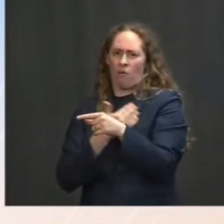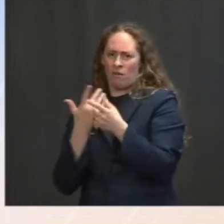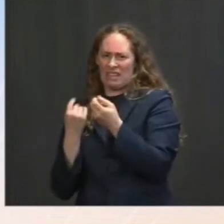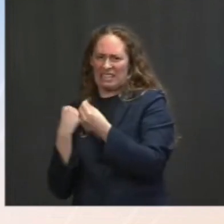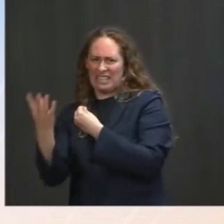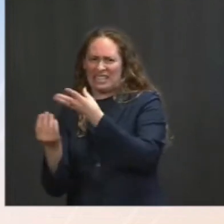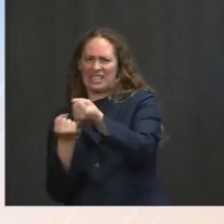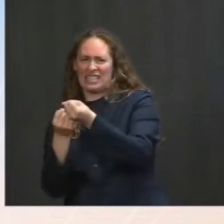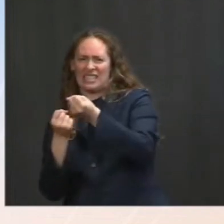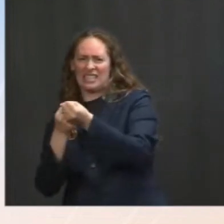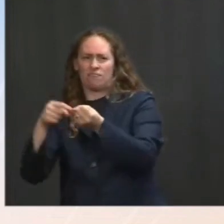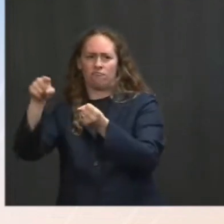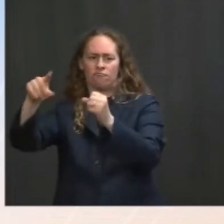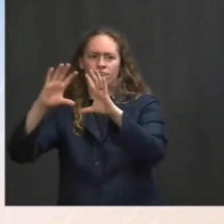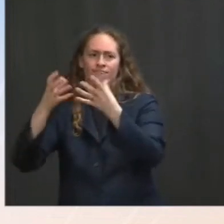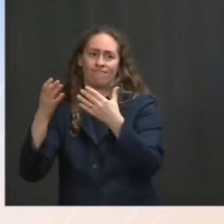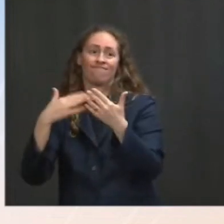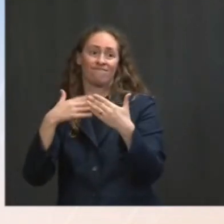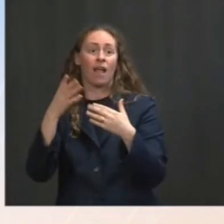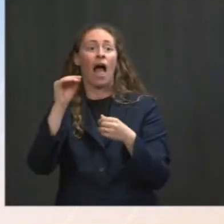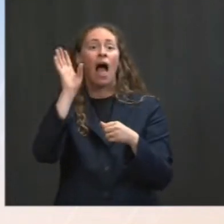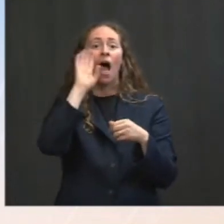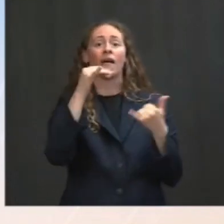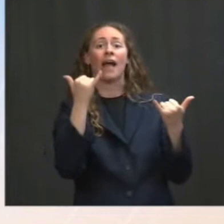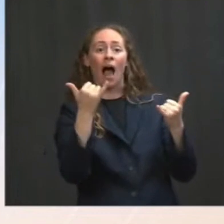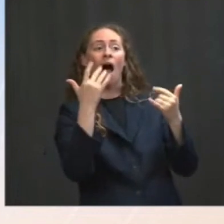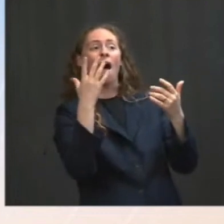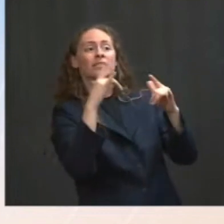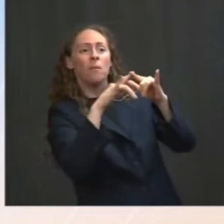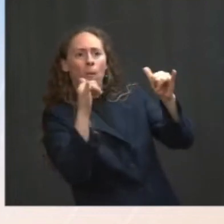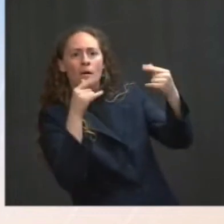are working to combat misinformation that's traveling